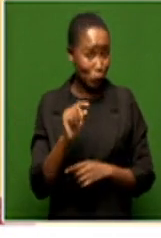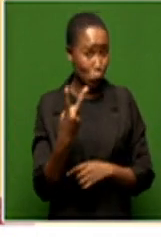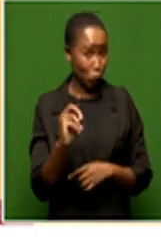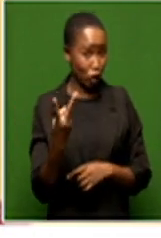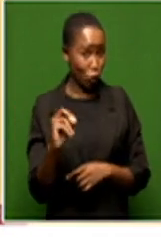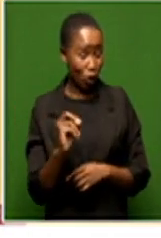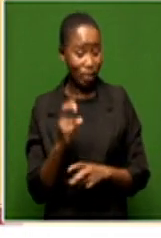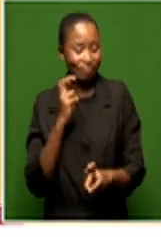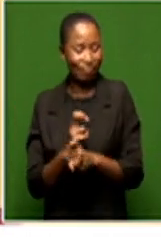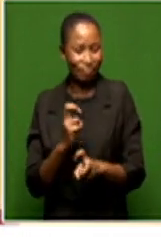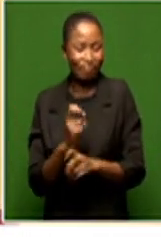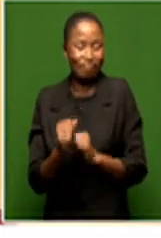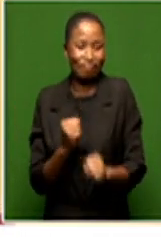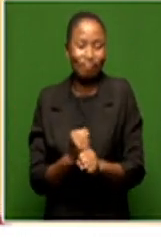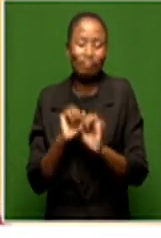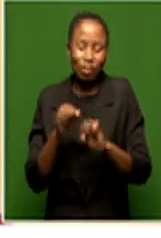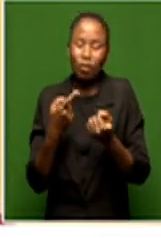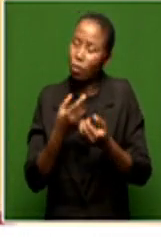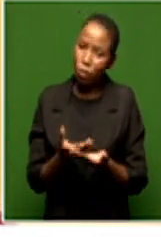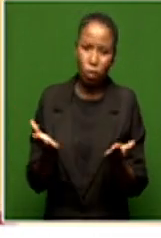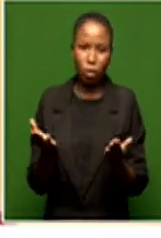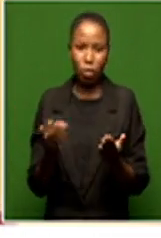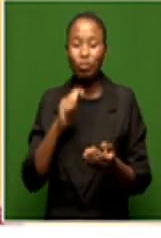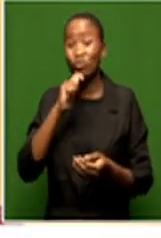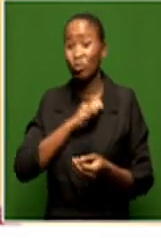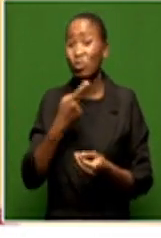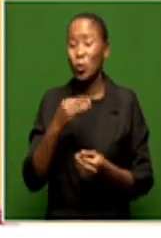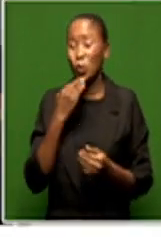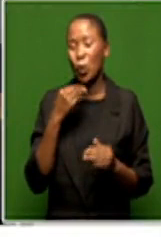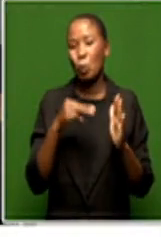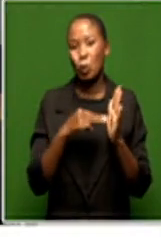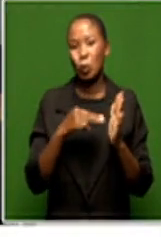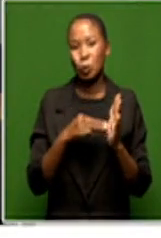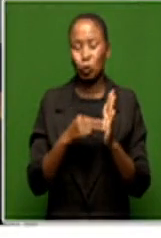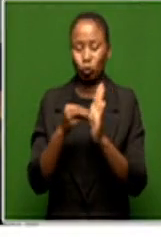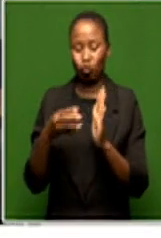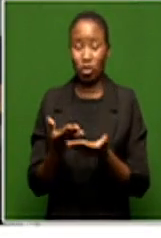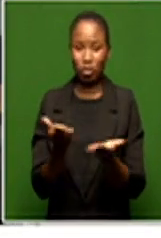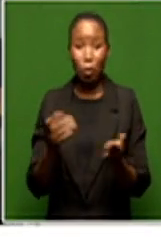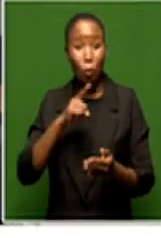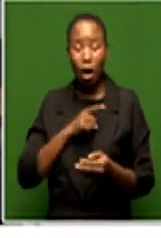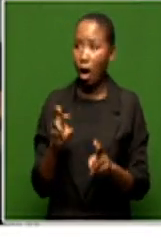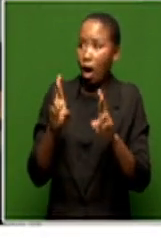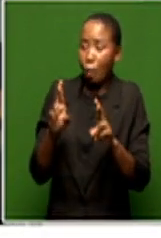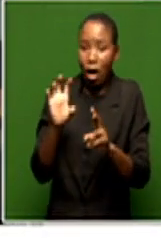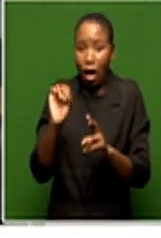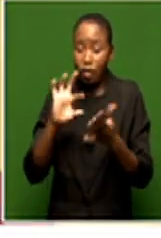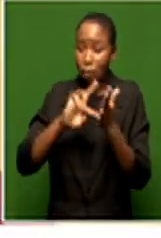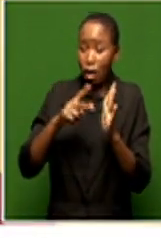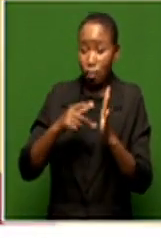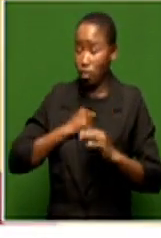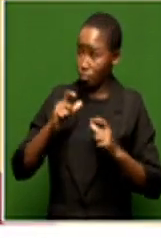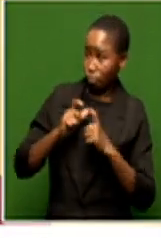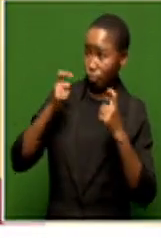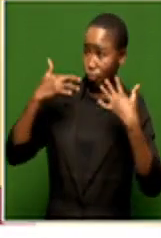tough and difficult year for everyone, especially us matriculants. I had truckloads of hope and big plans about what I wanted to